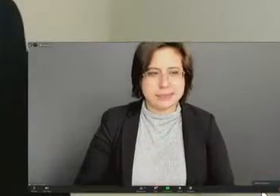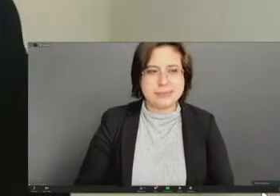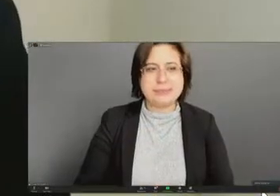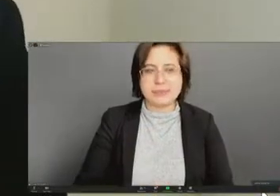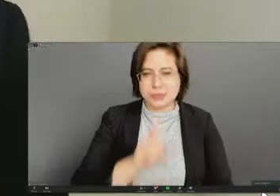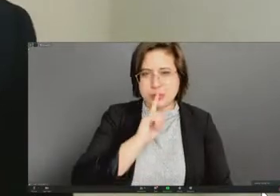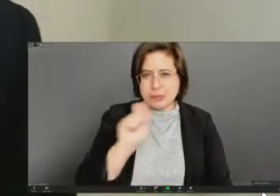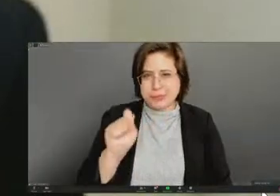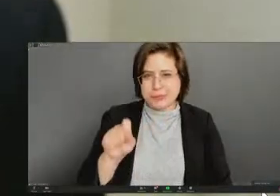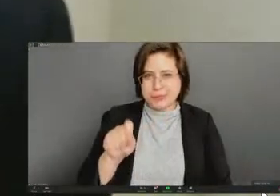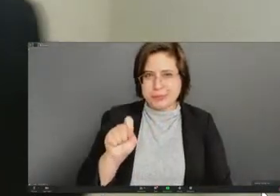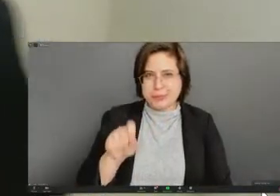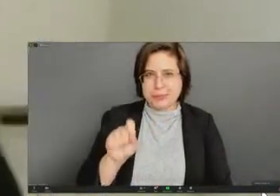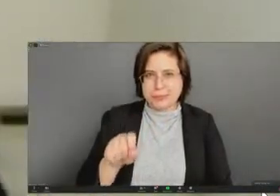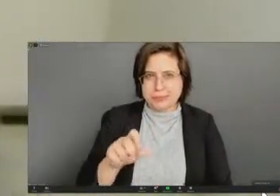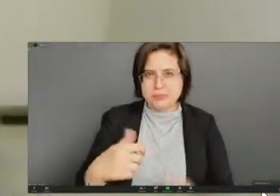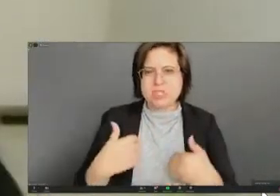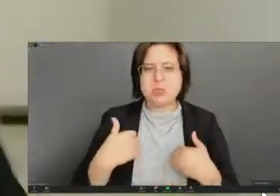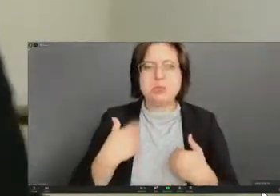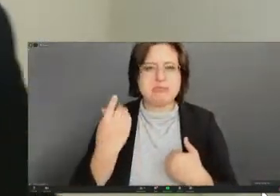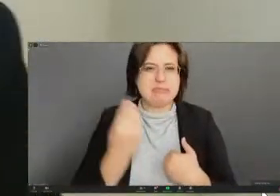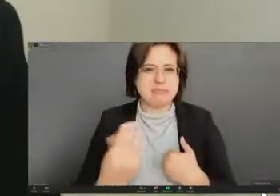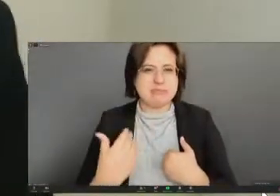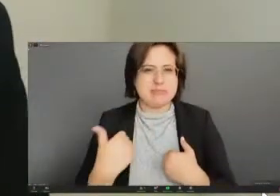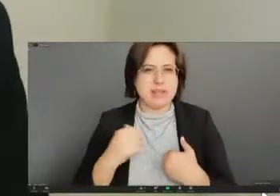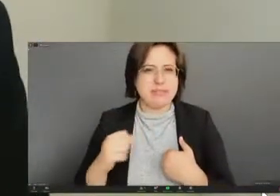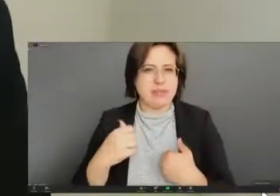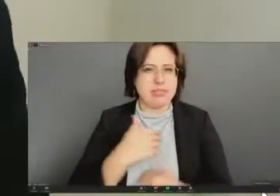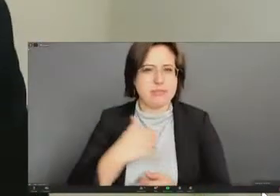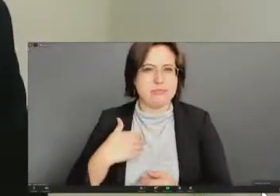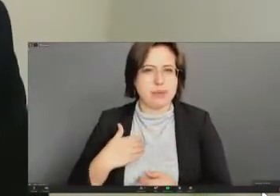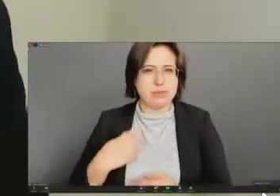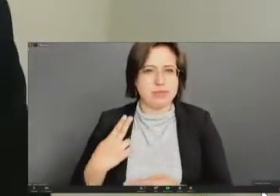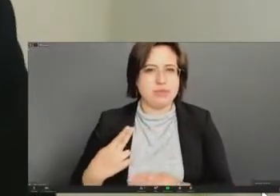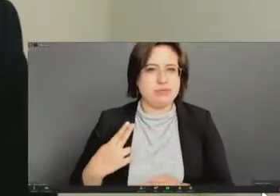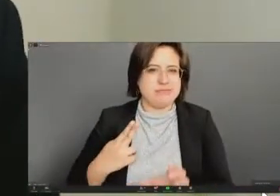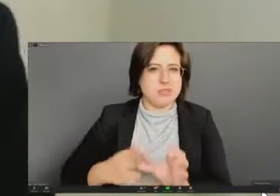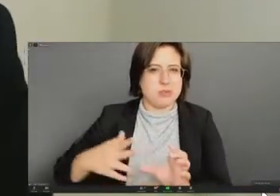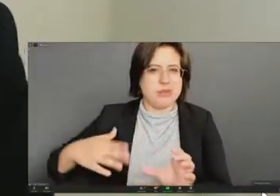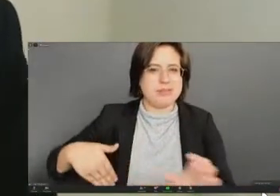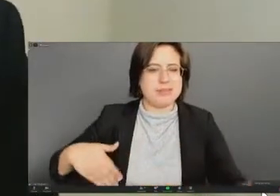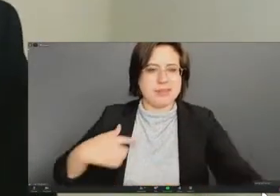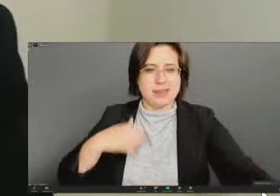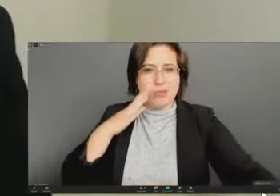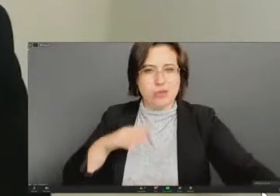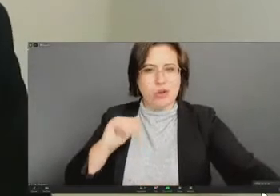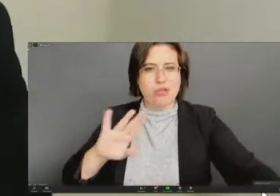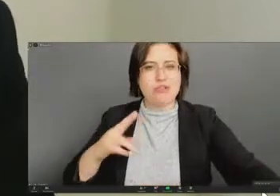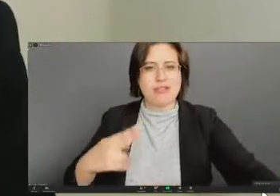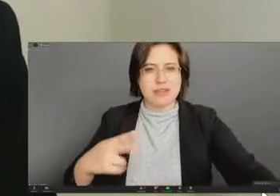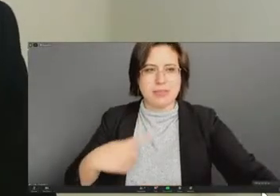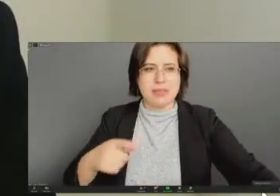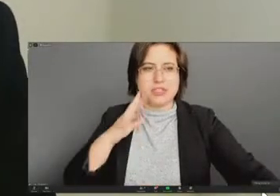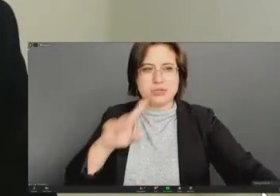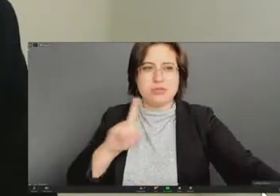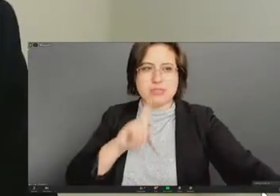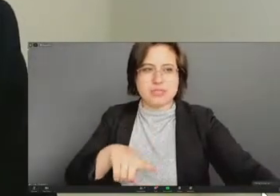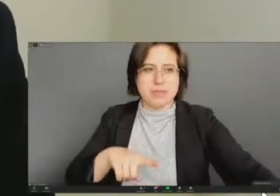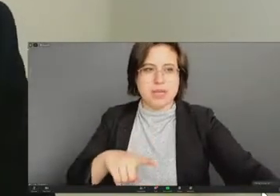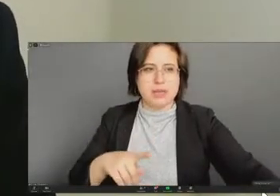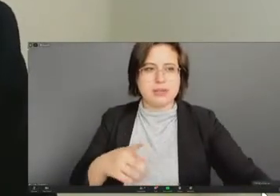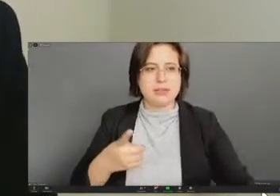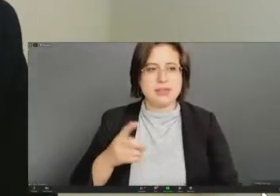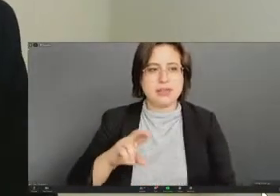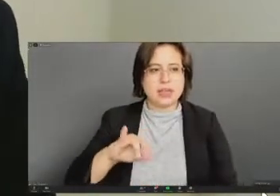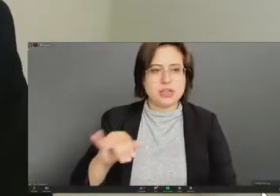Absolutely. So we have a member who joined us a little late due to a conflict. So I'll call her name and then she'll respond. Dr.